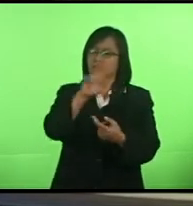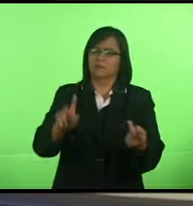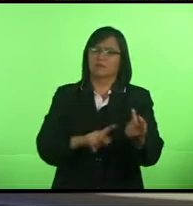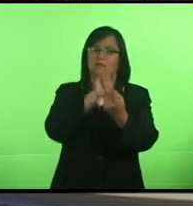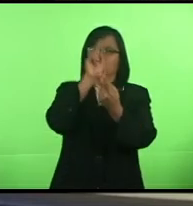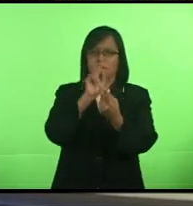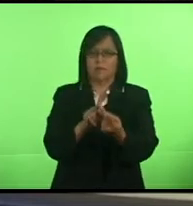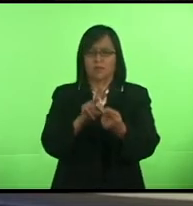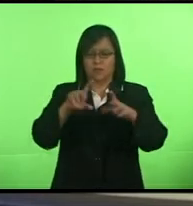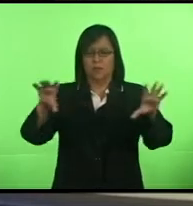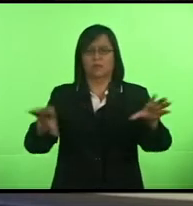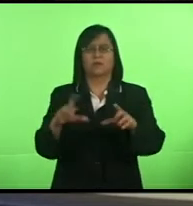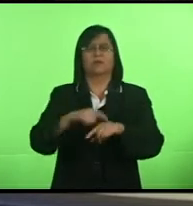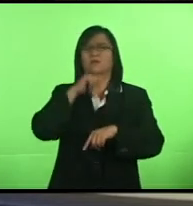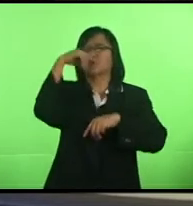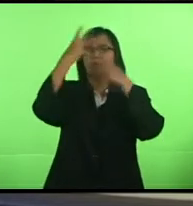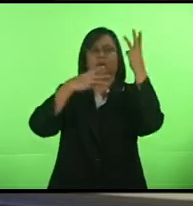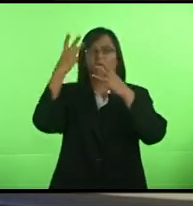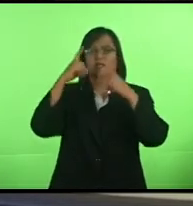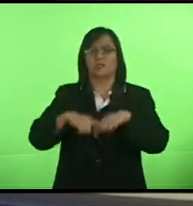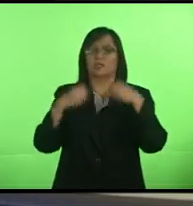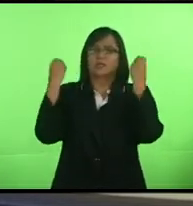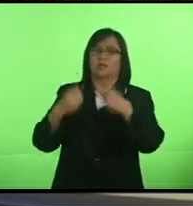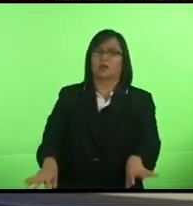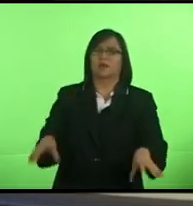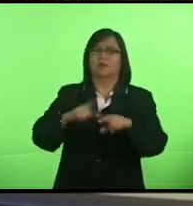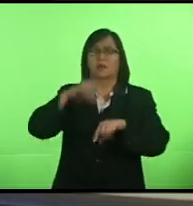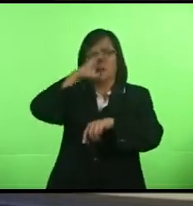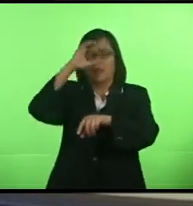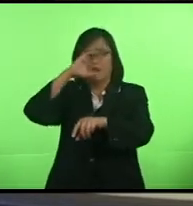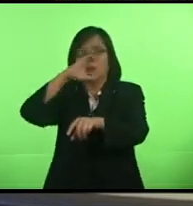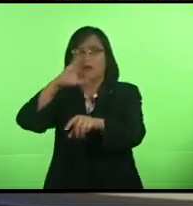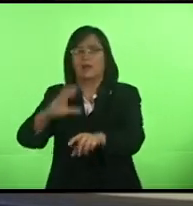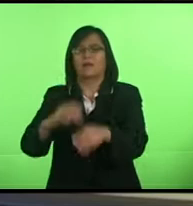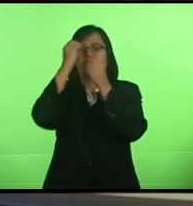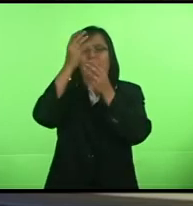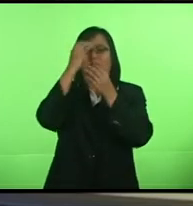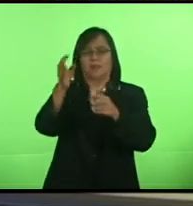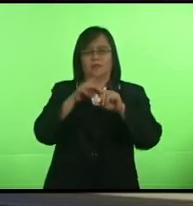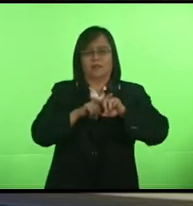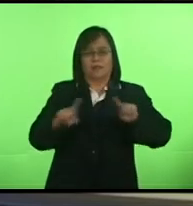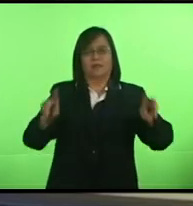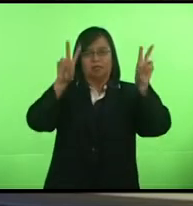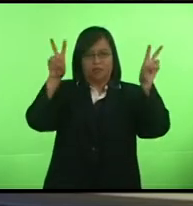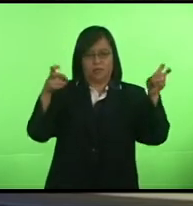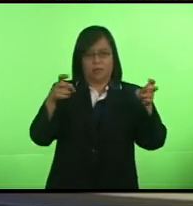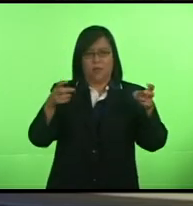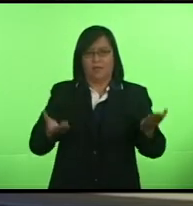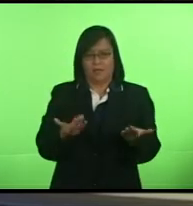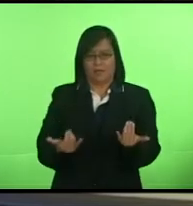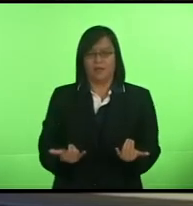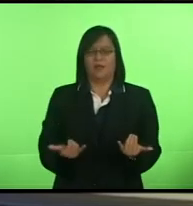get lost in a sea of sources. In fact, this topic will help you to investigate the research